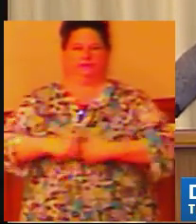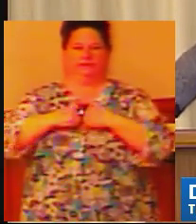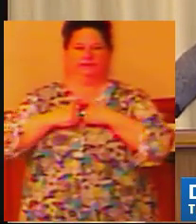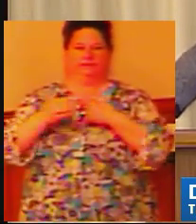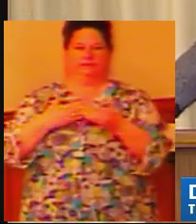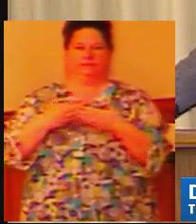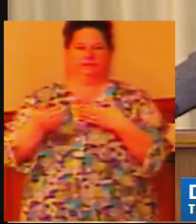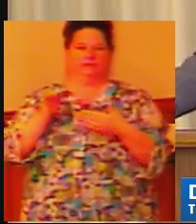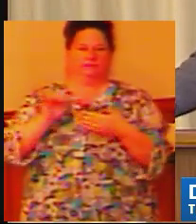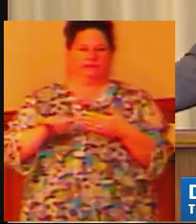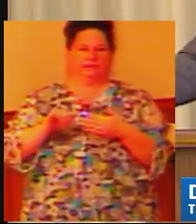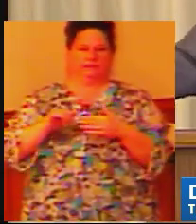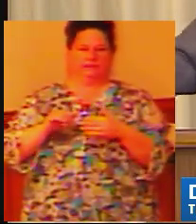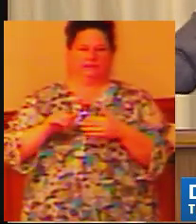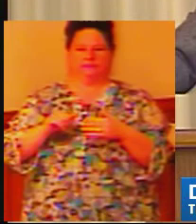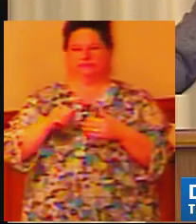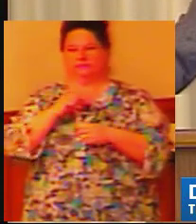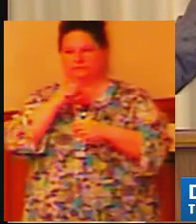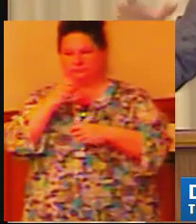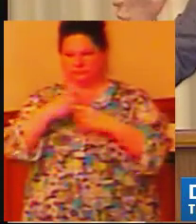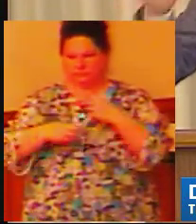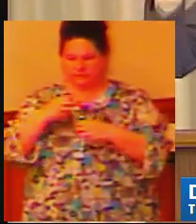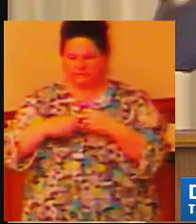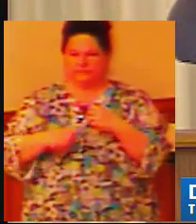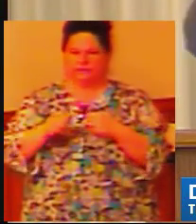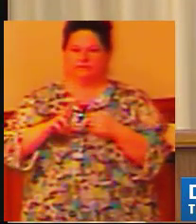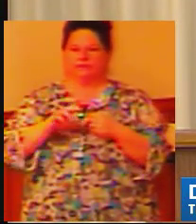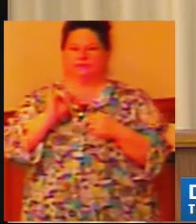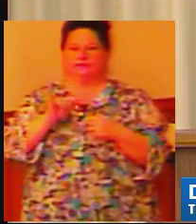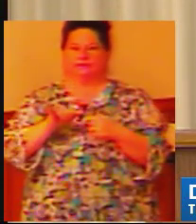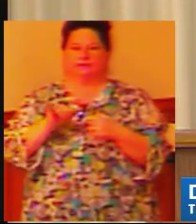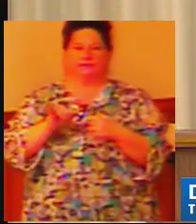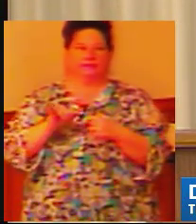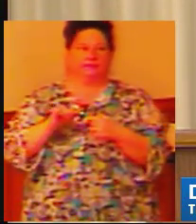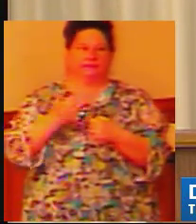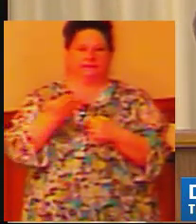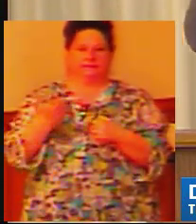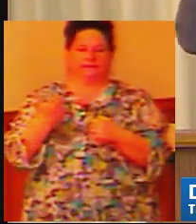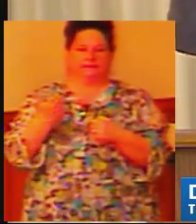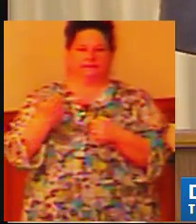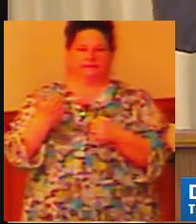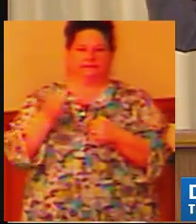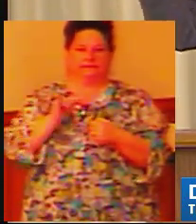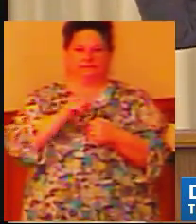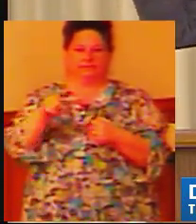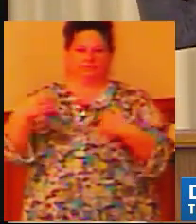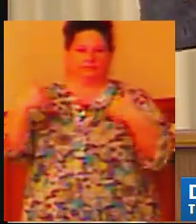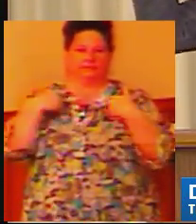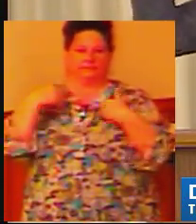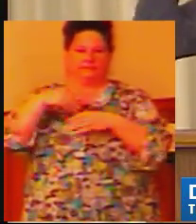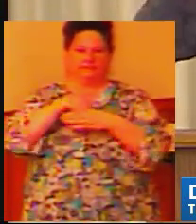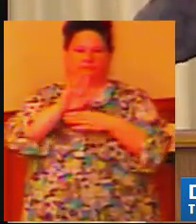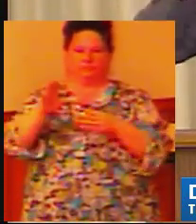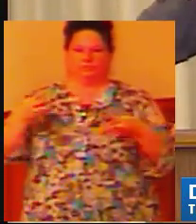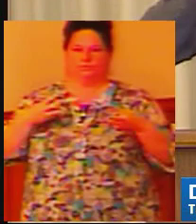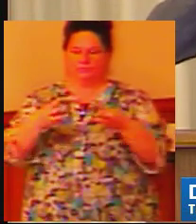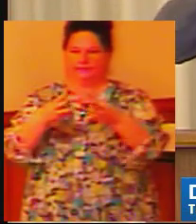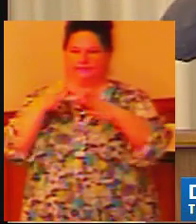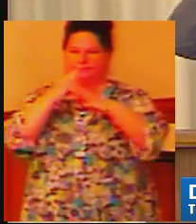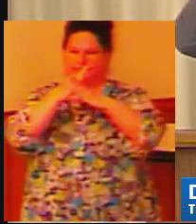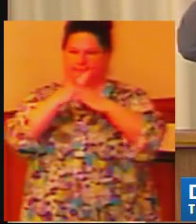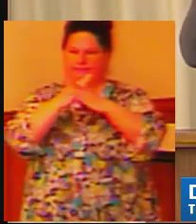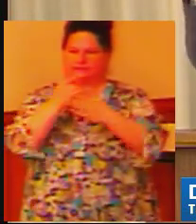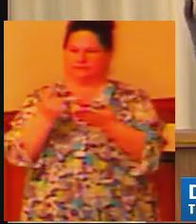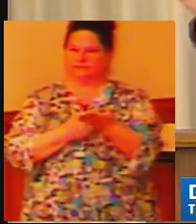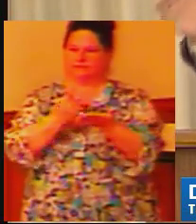that is, whatever turmoil or whatever that thing is that you have in your way, sometimes you